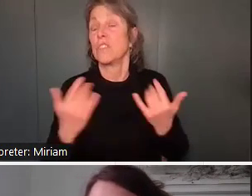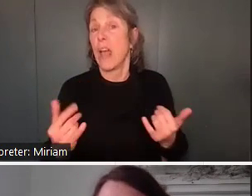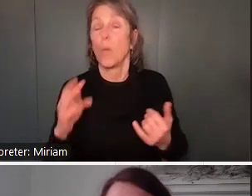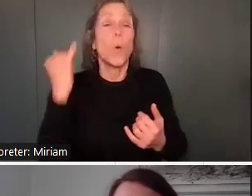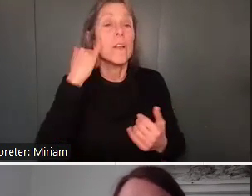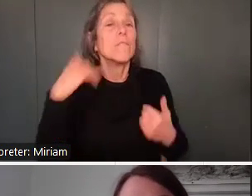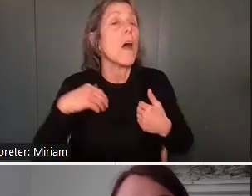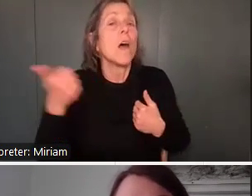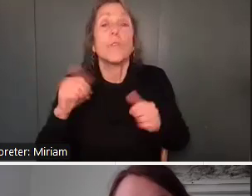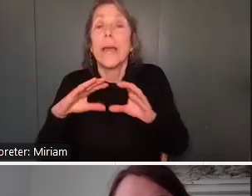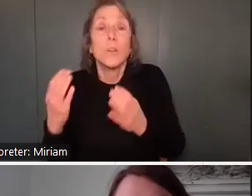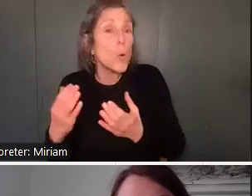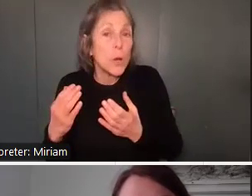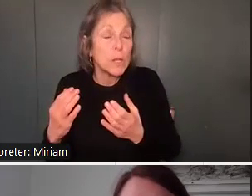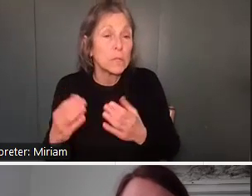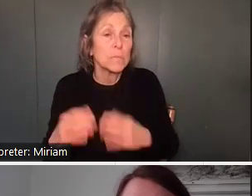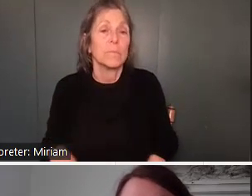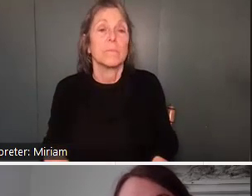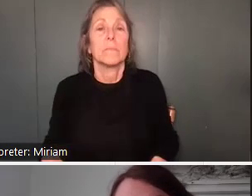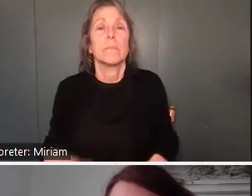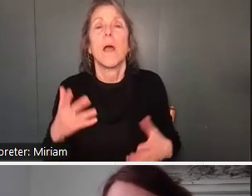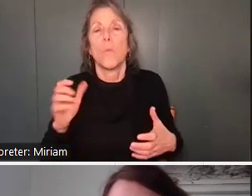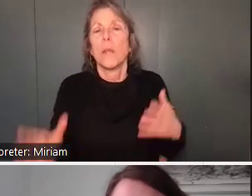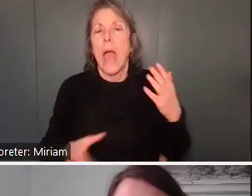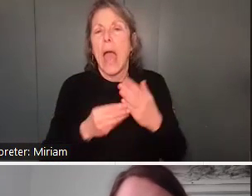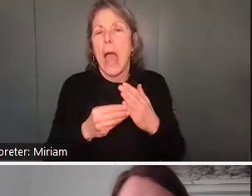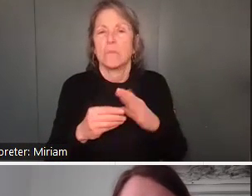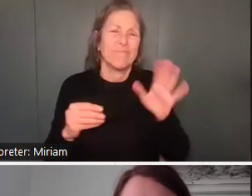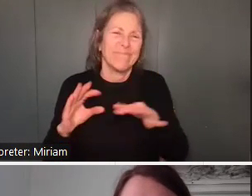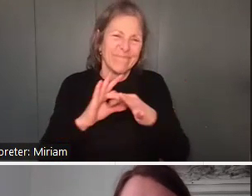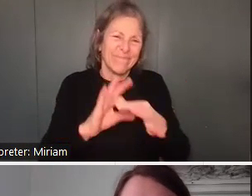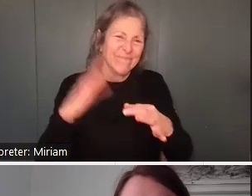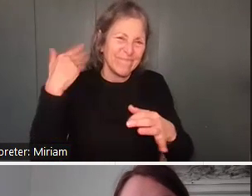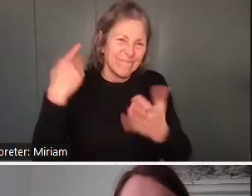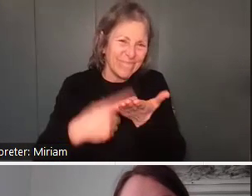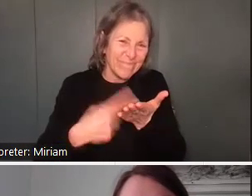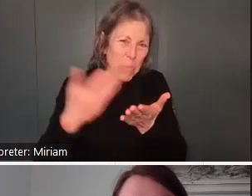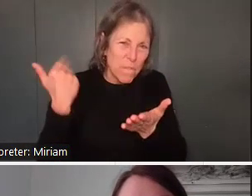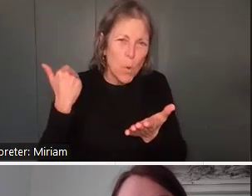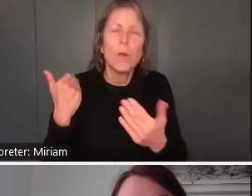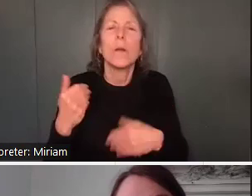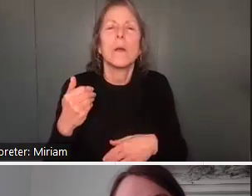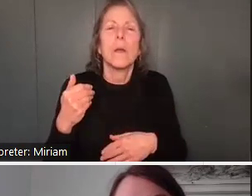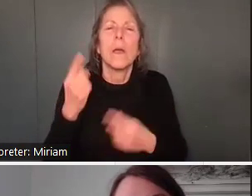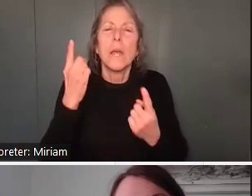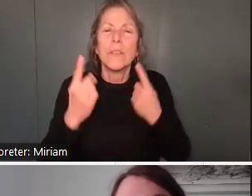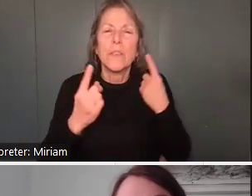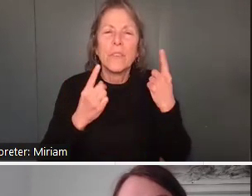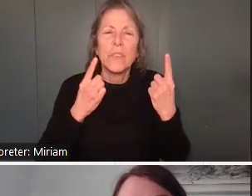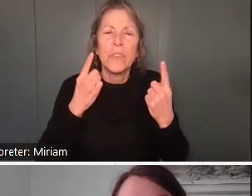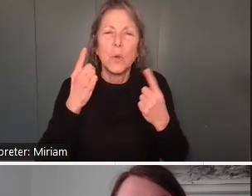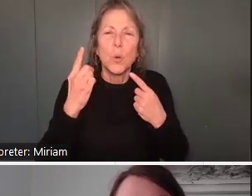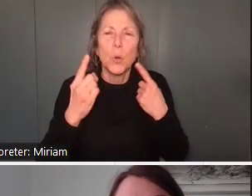category, I will put in there, related to our earlier conversation, consider